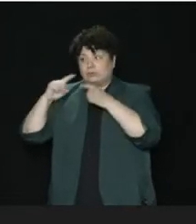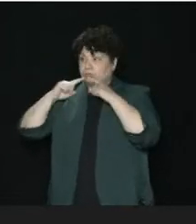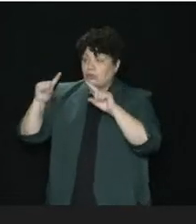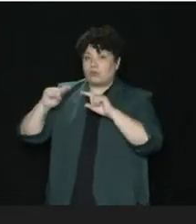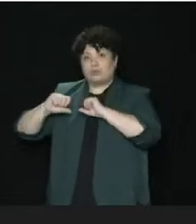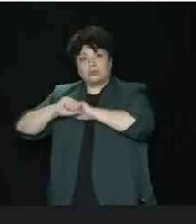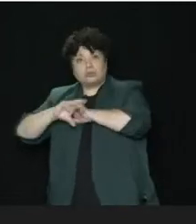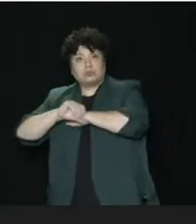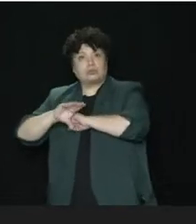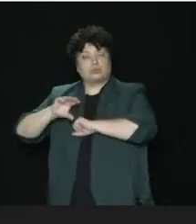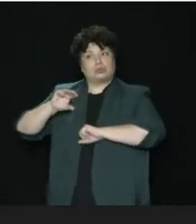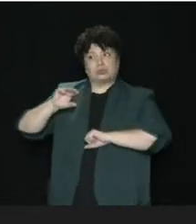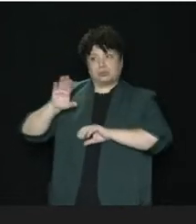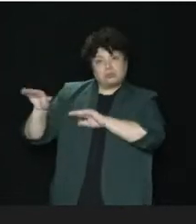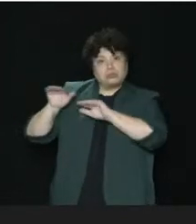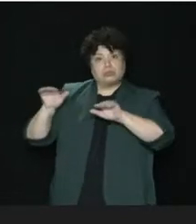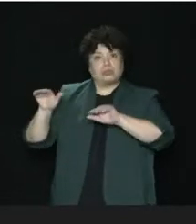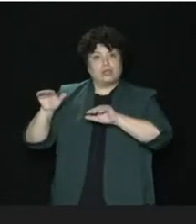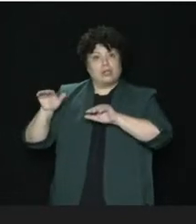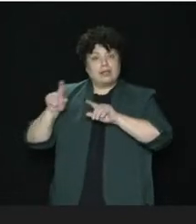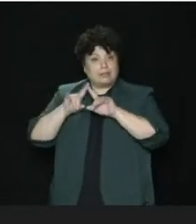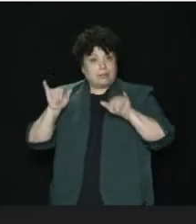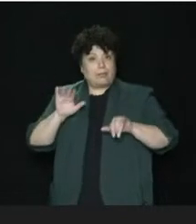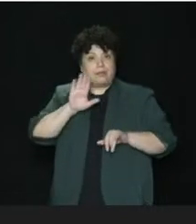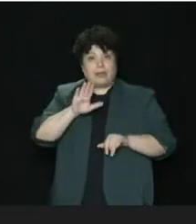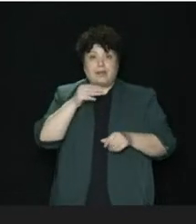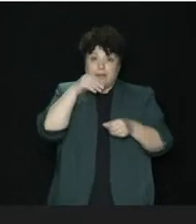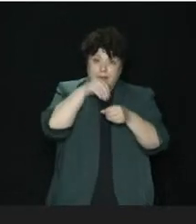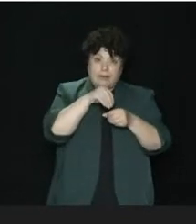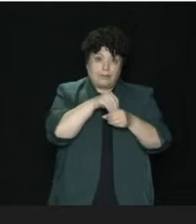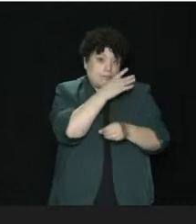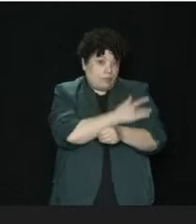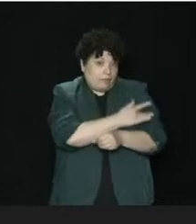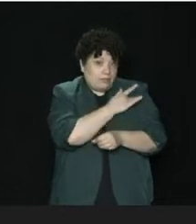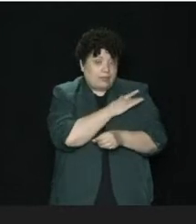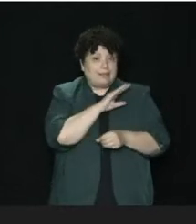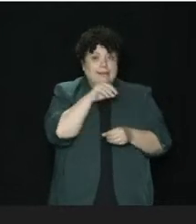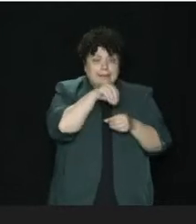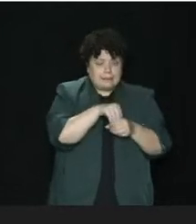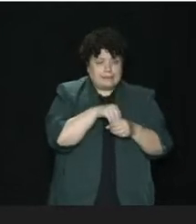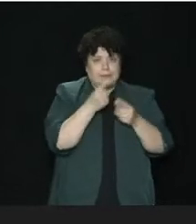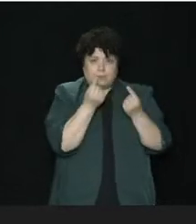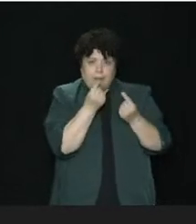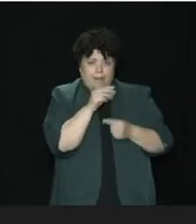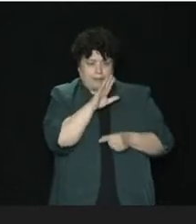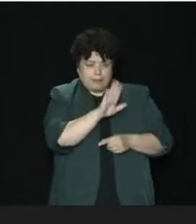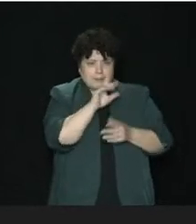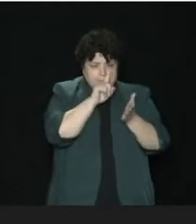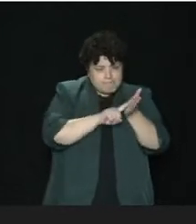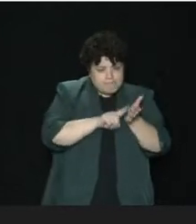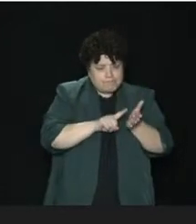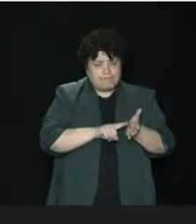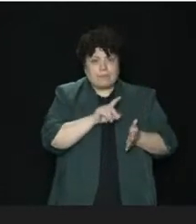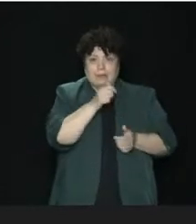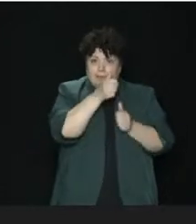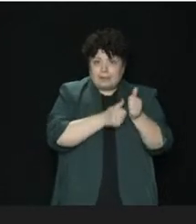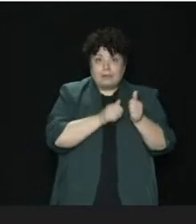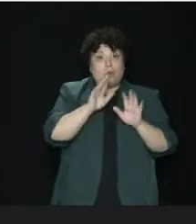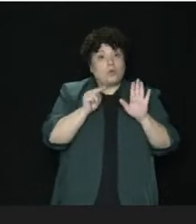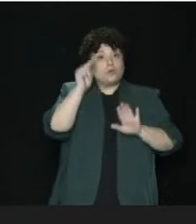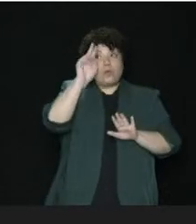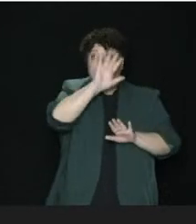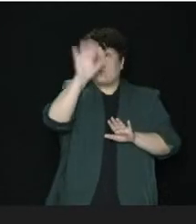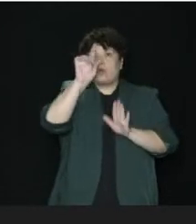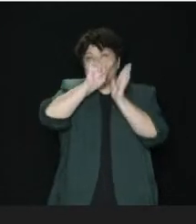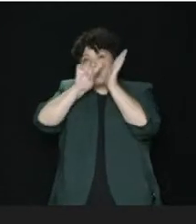also see that we need to have experts in the various provinces and territories to share what is most appropriate for their